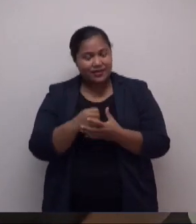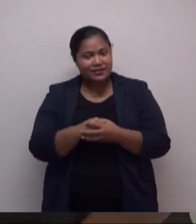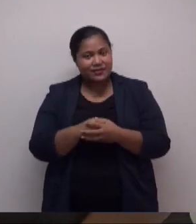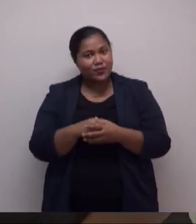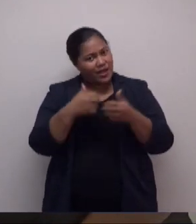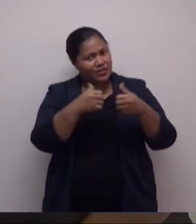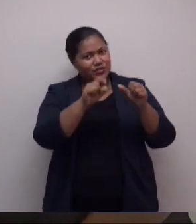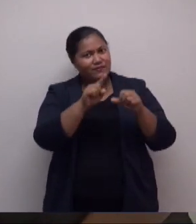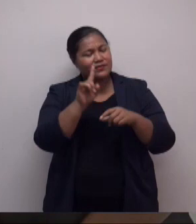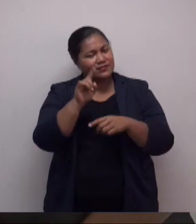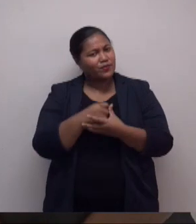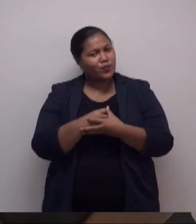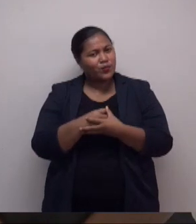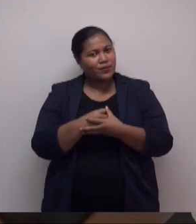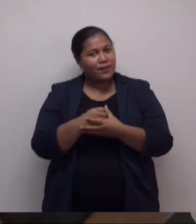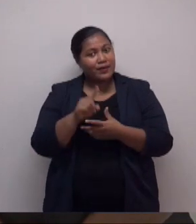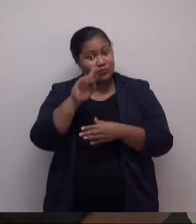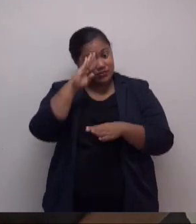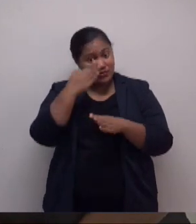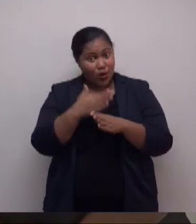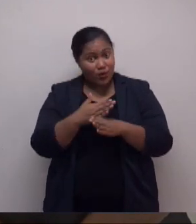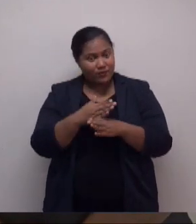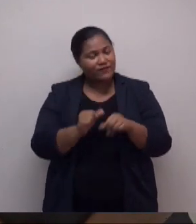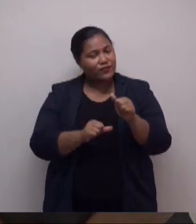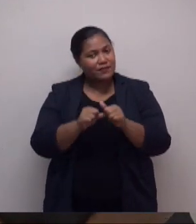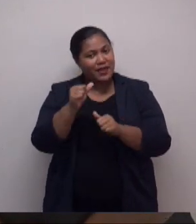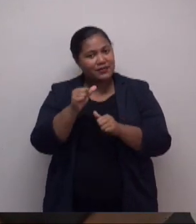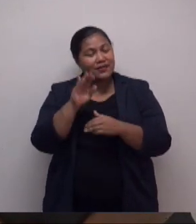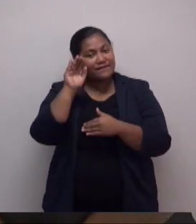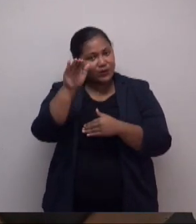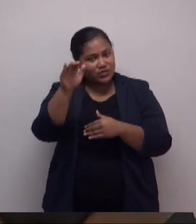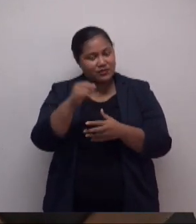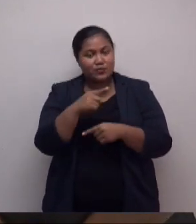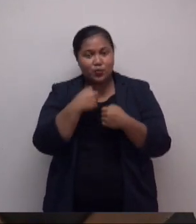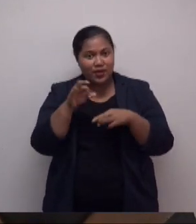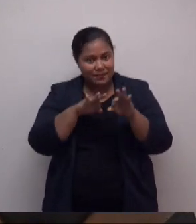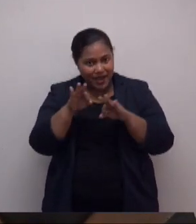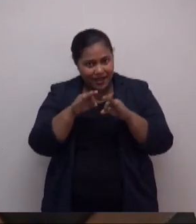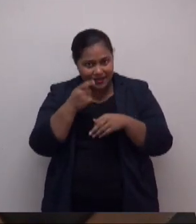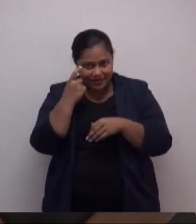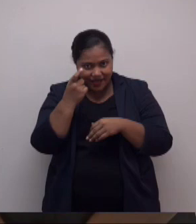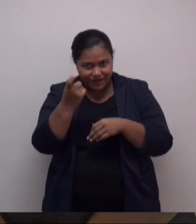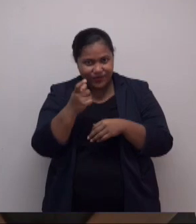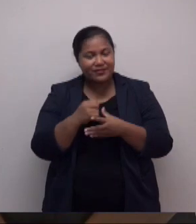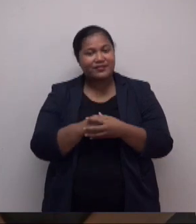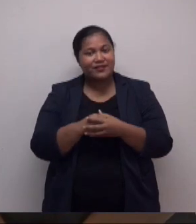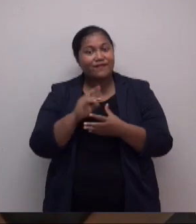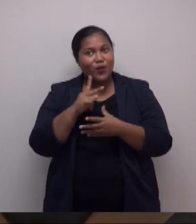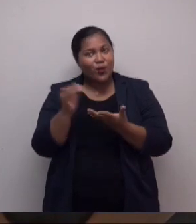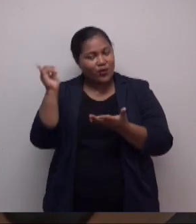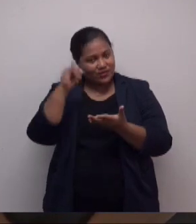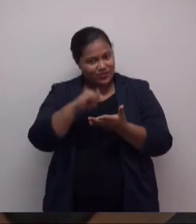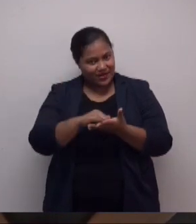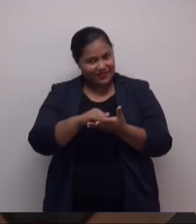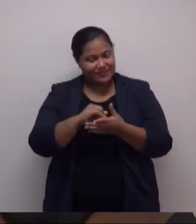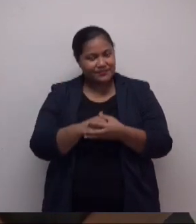by doing one better than hoping for our best future. We are planning carefully for its arrival. But